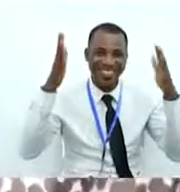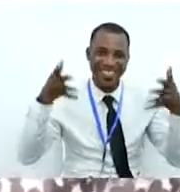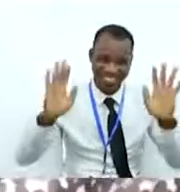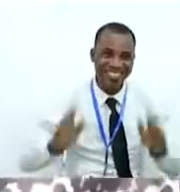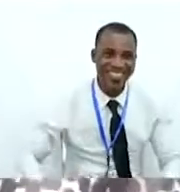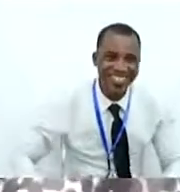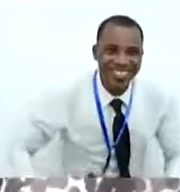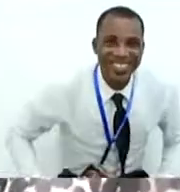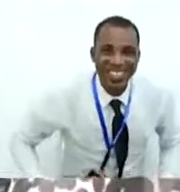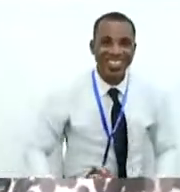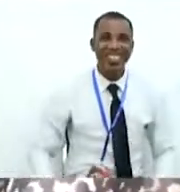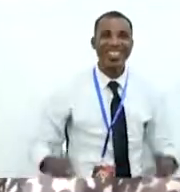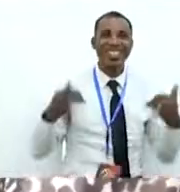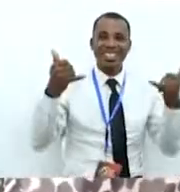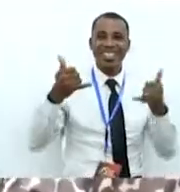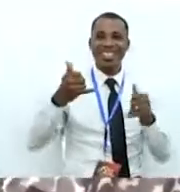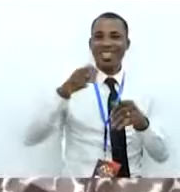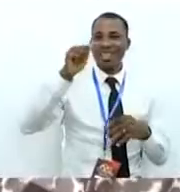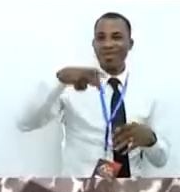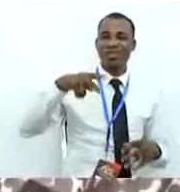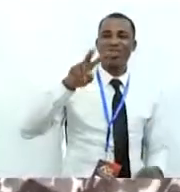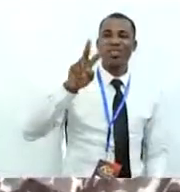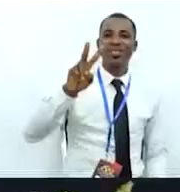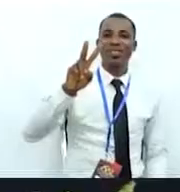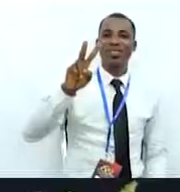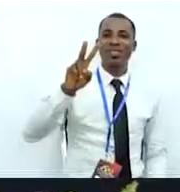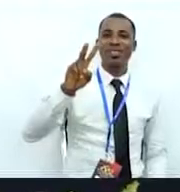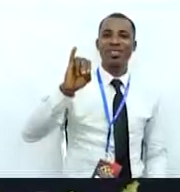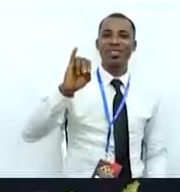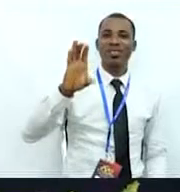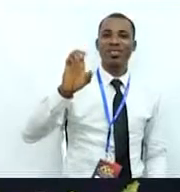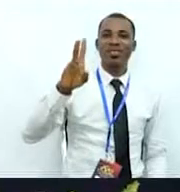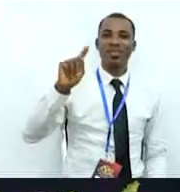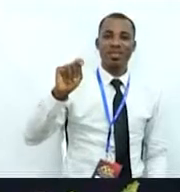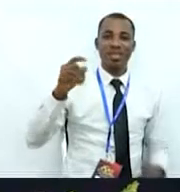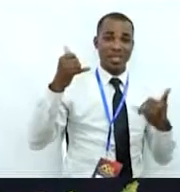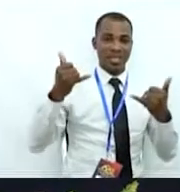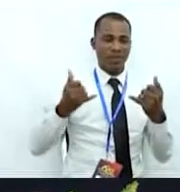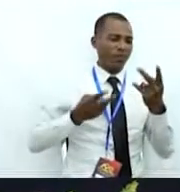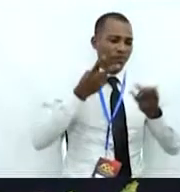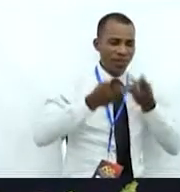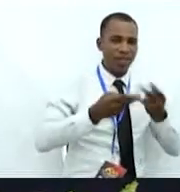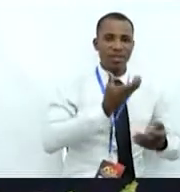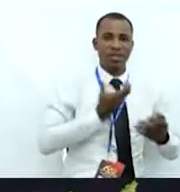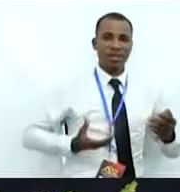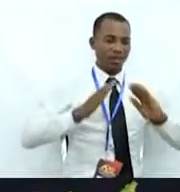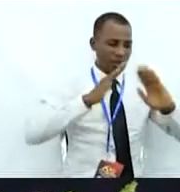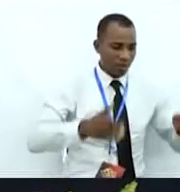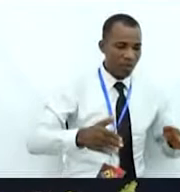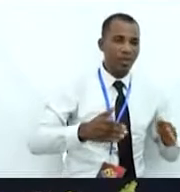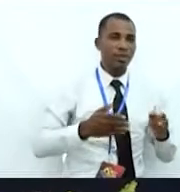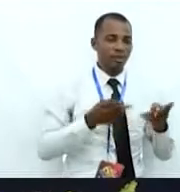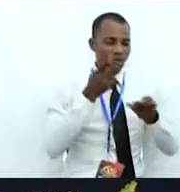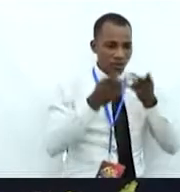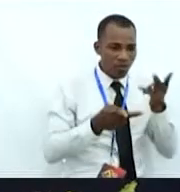Brother Vincent is there. They started mission to the palace ministry to chiefs